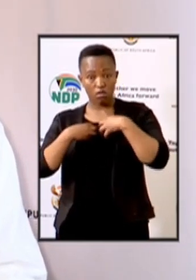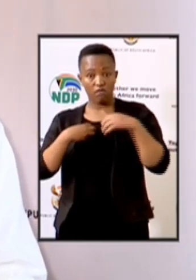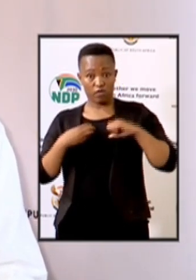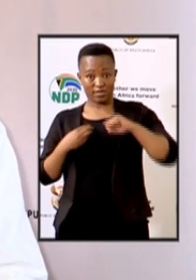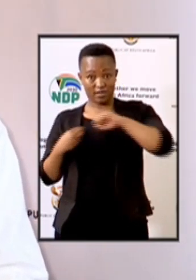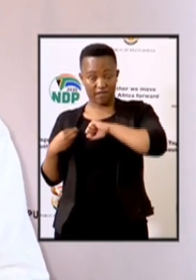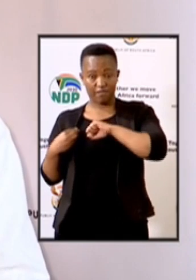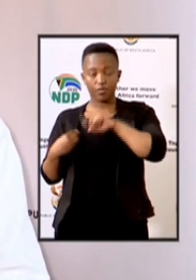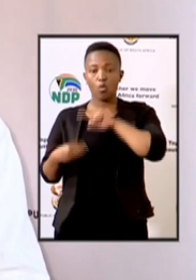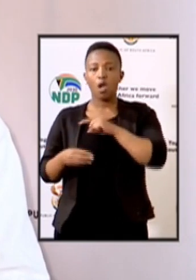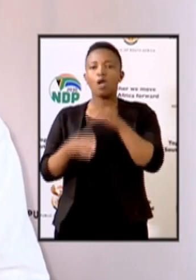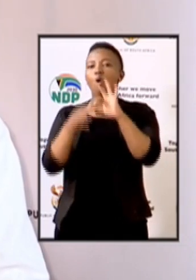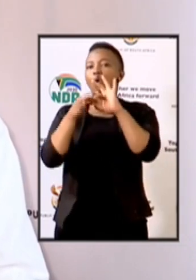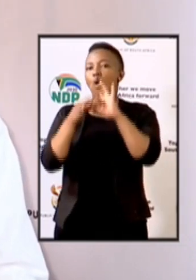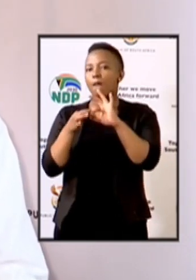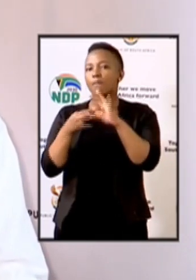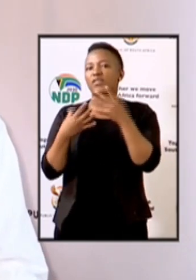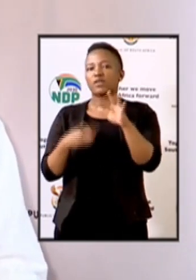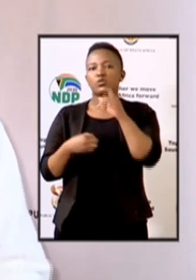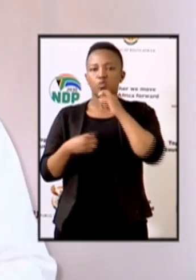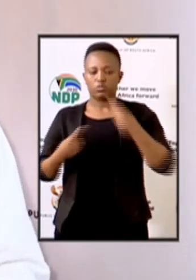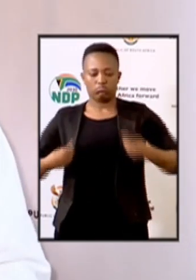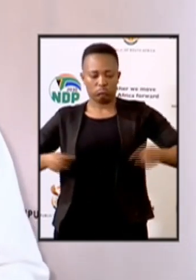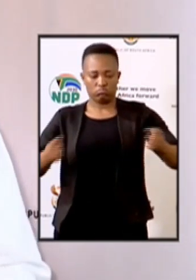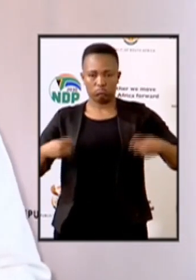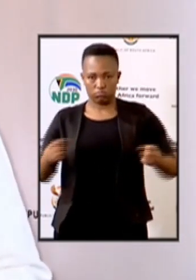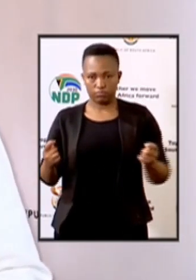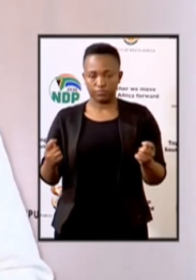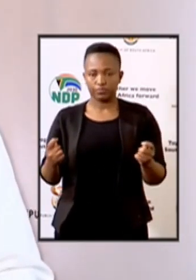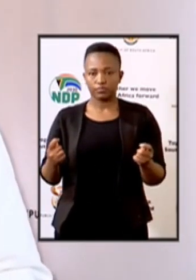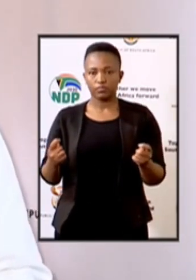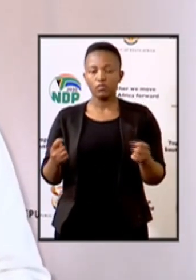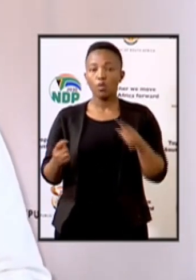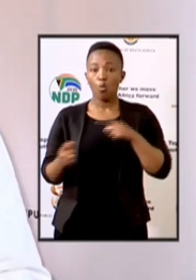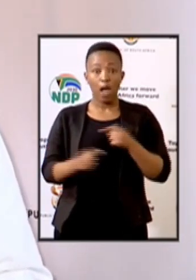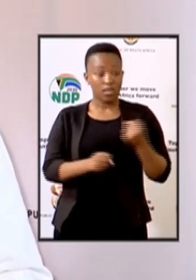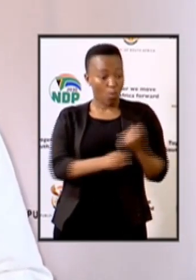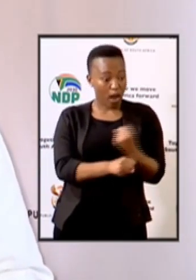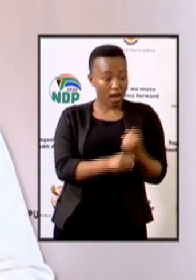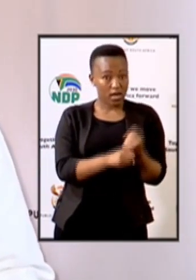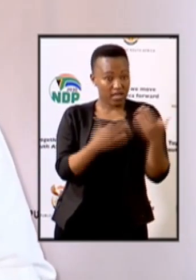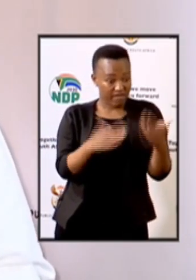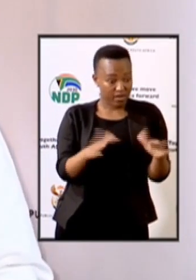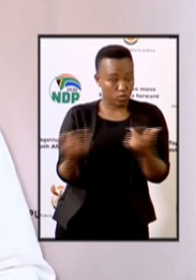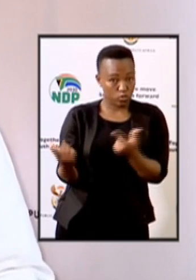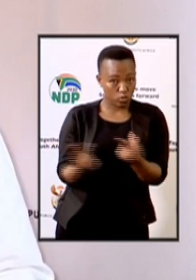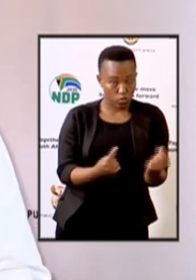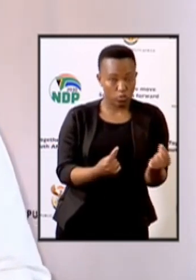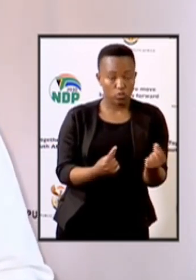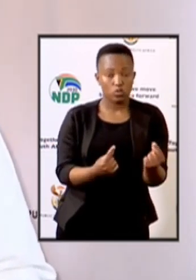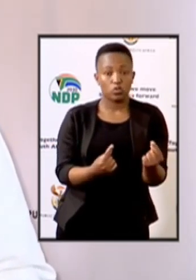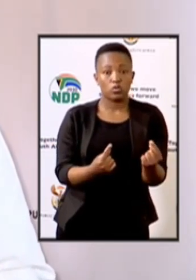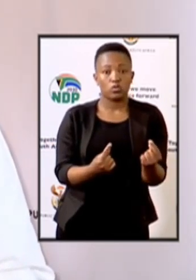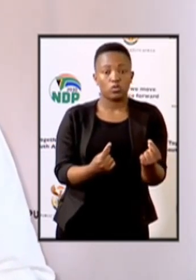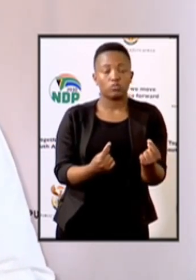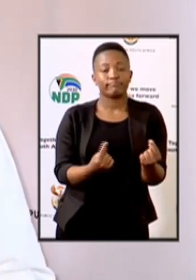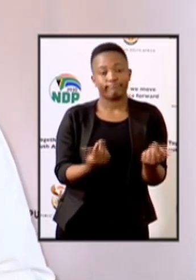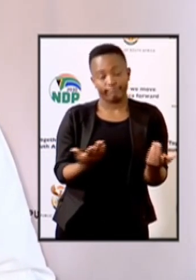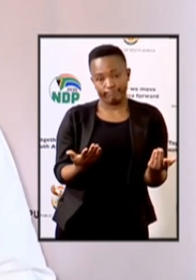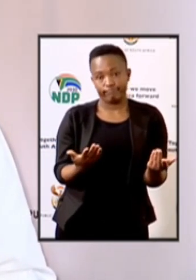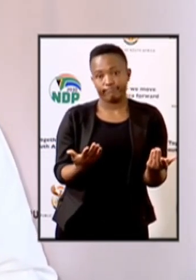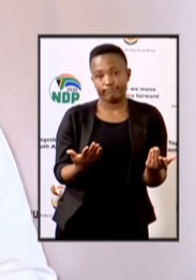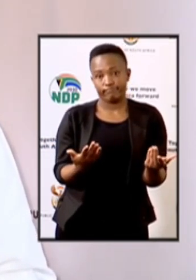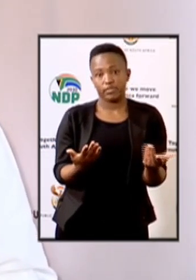employees while they are at home in relation to work that they need to do, such will have to